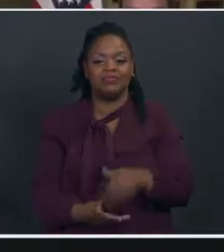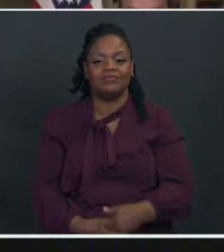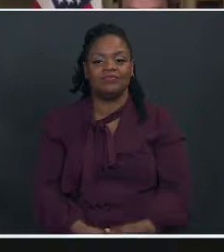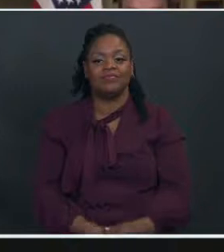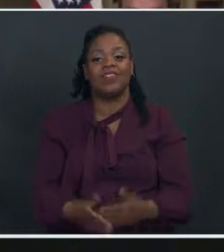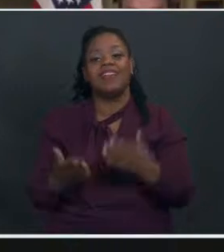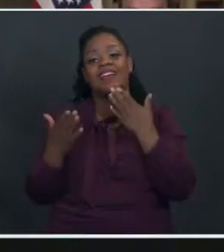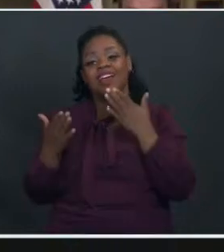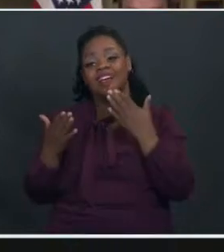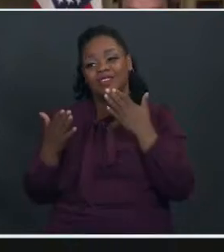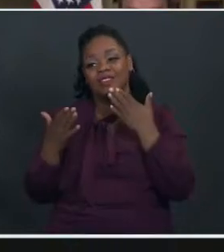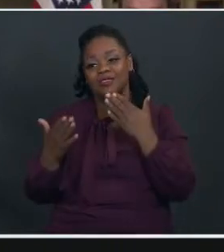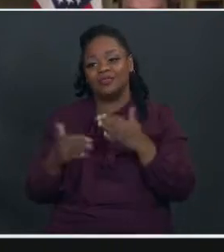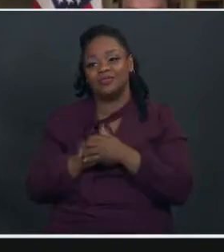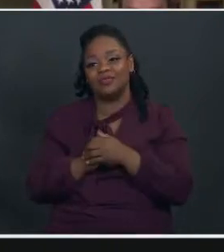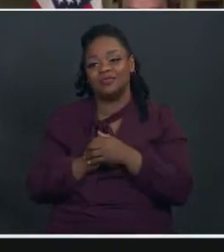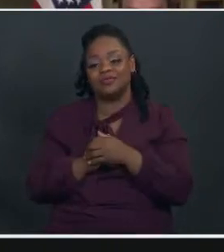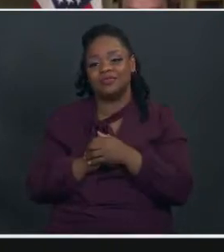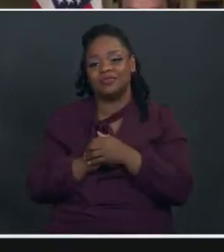Hello, thank you so much for taking my question.